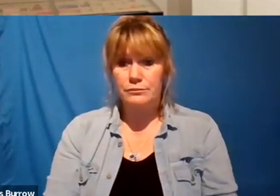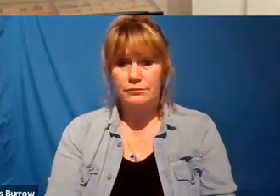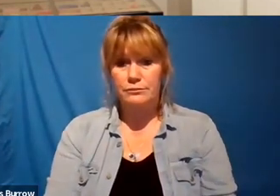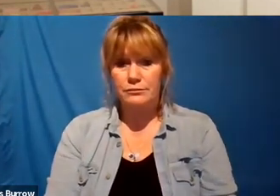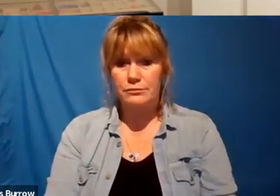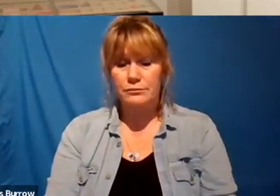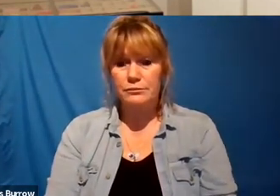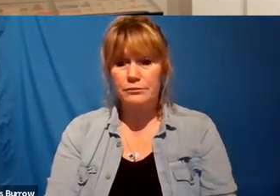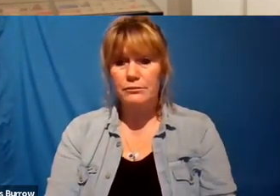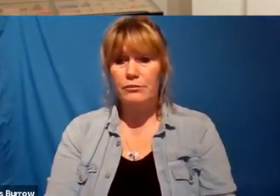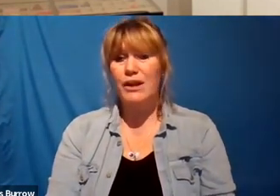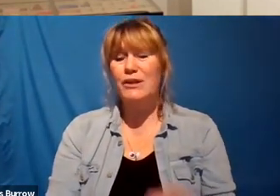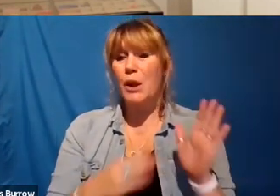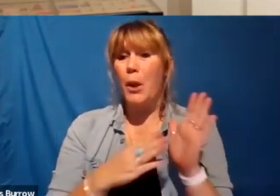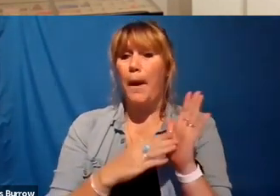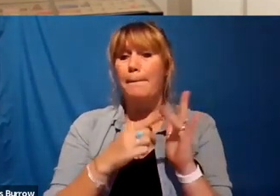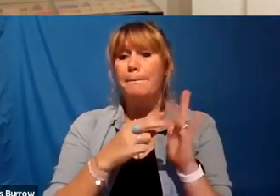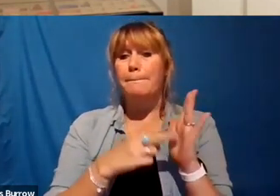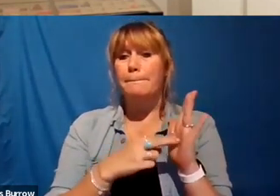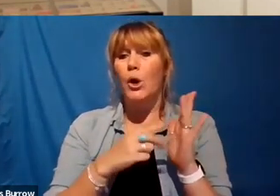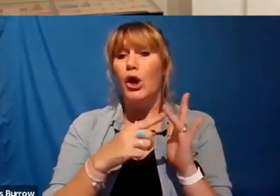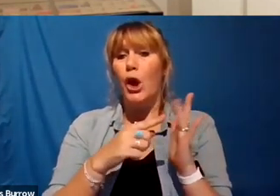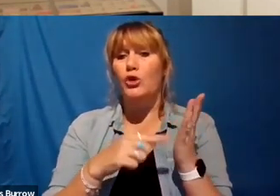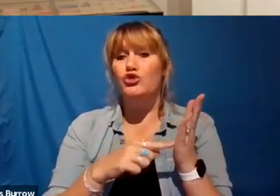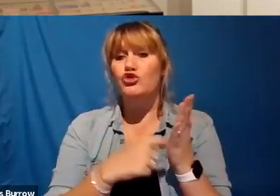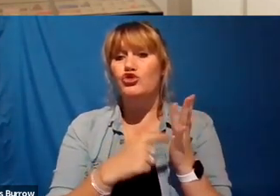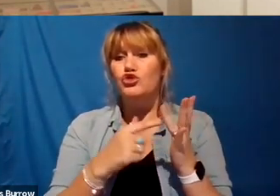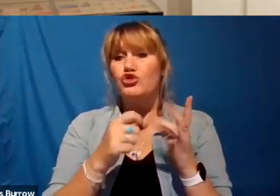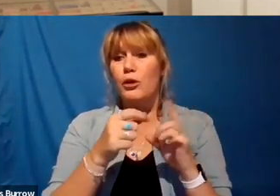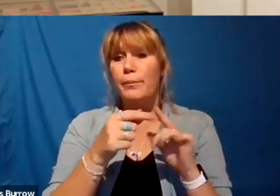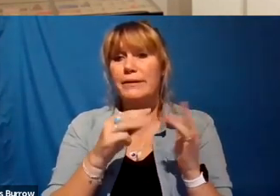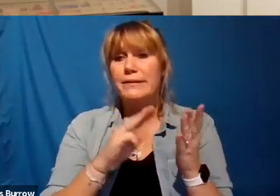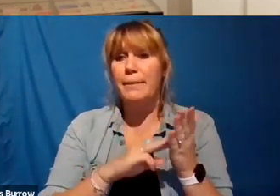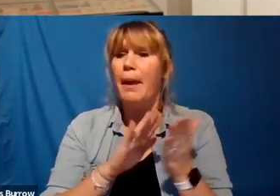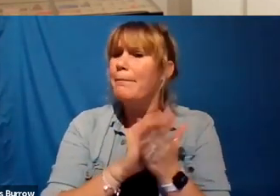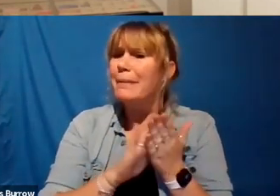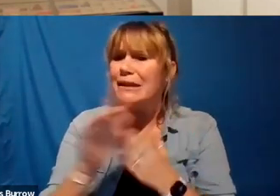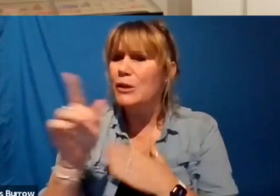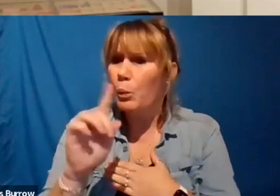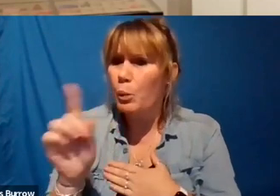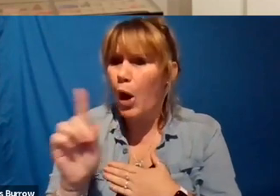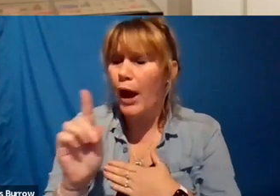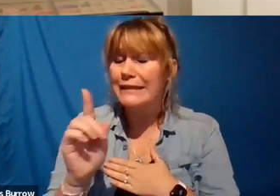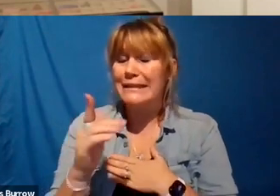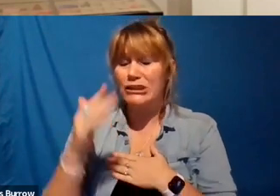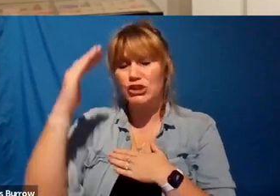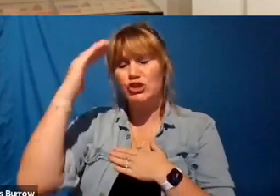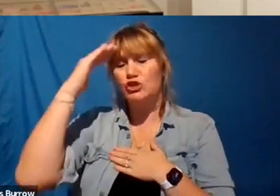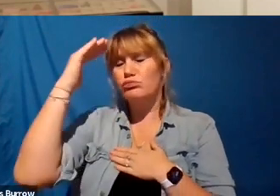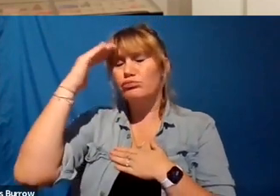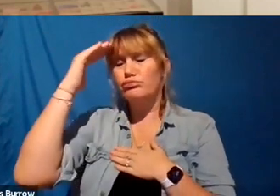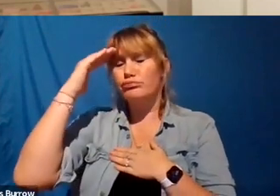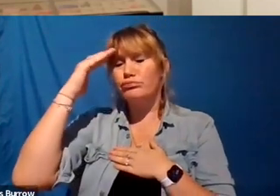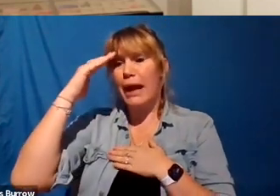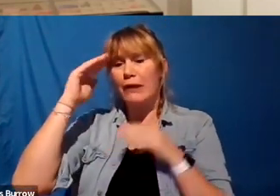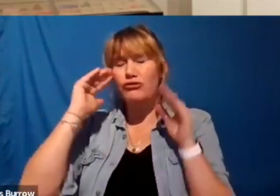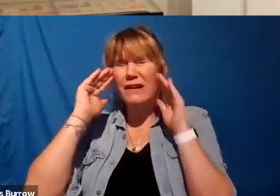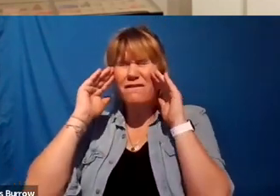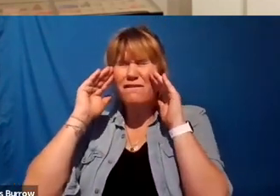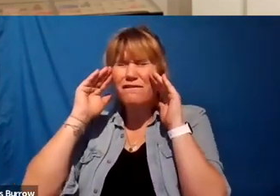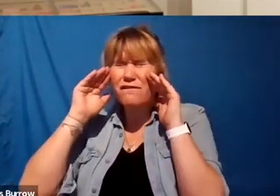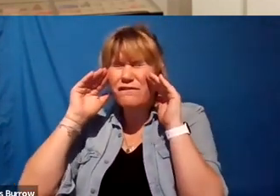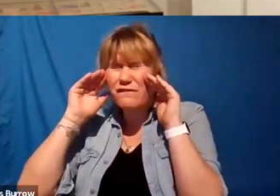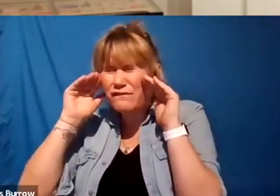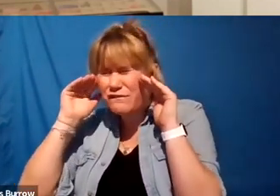monotropism is a fancy way of saying that the autistic brain tends to hyper-focus on a restricted range of